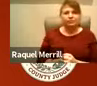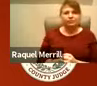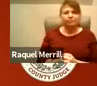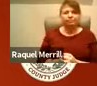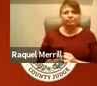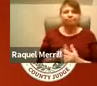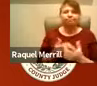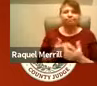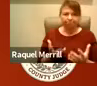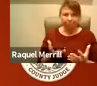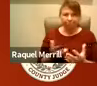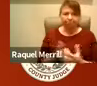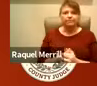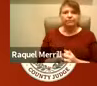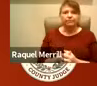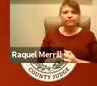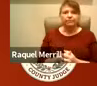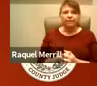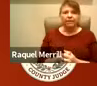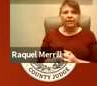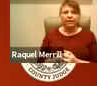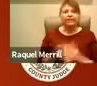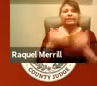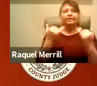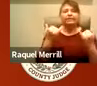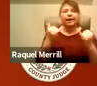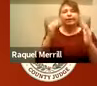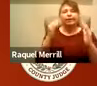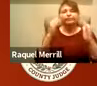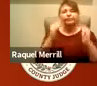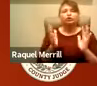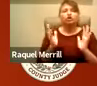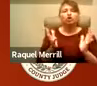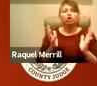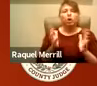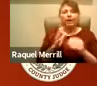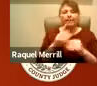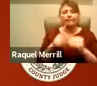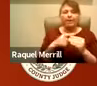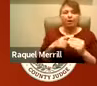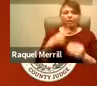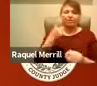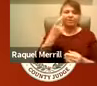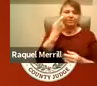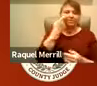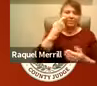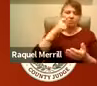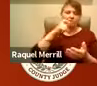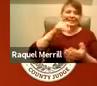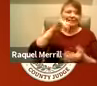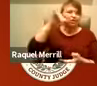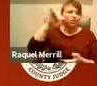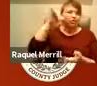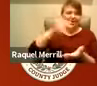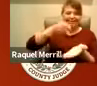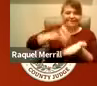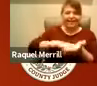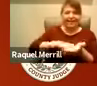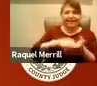Well, let's talk about the order that I signed yesterday